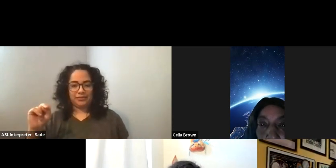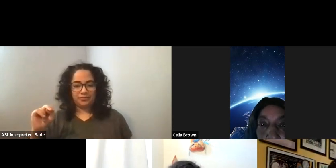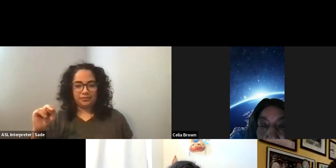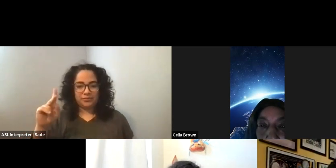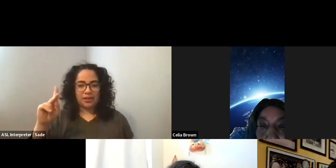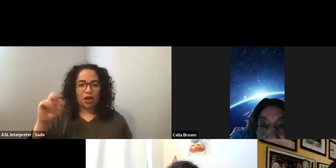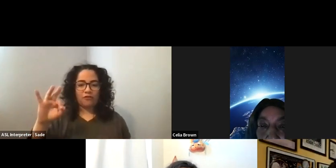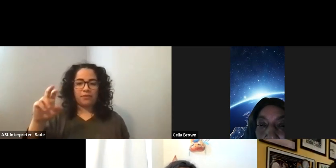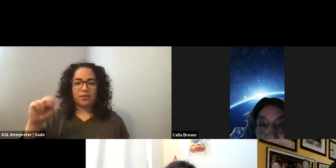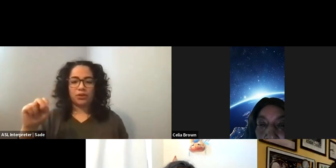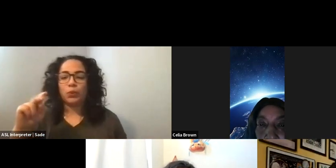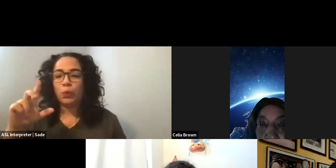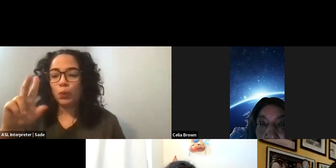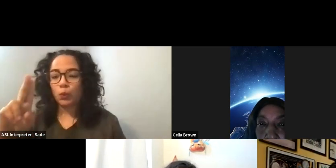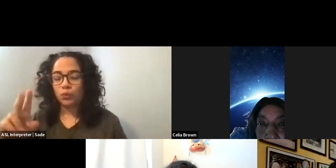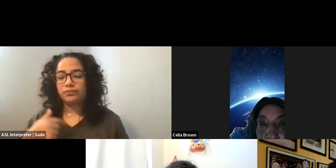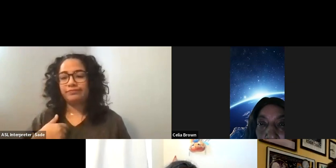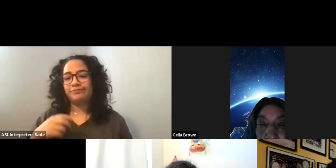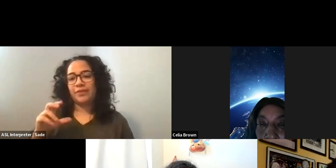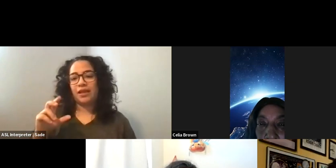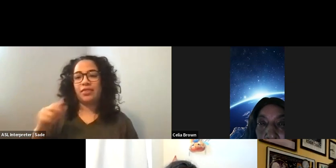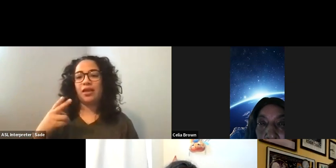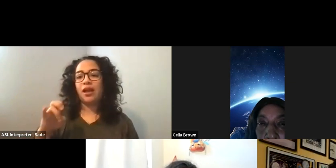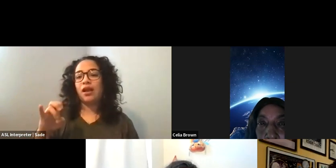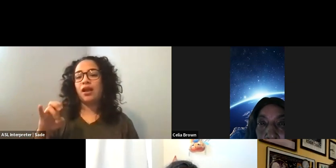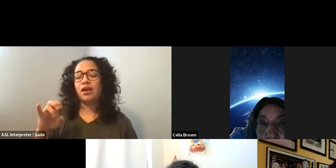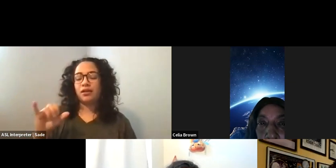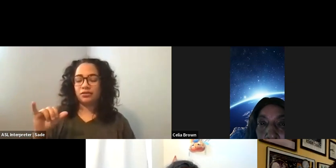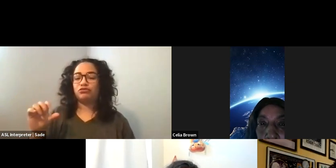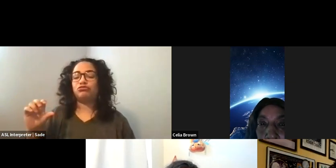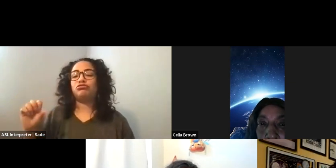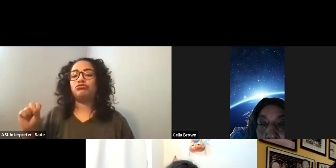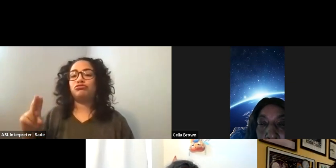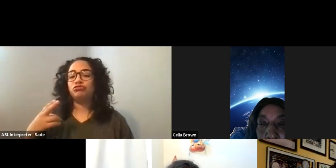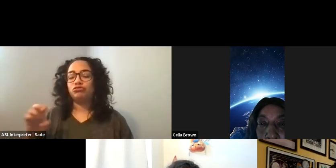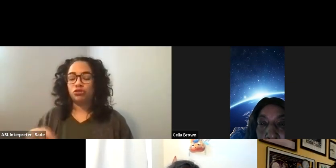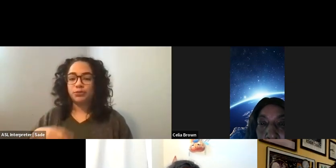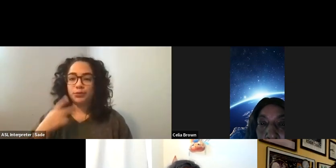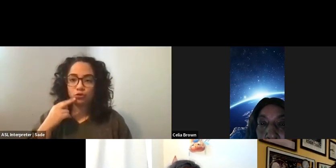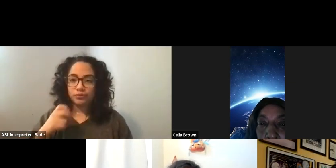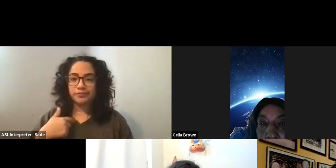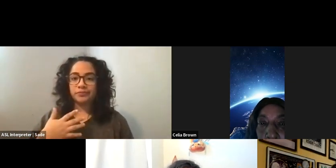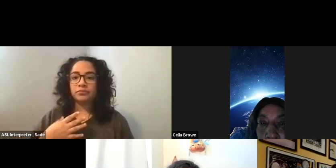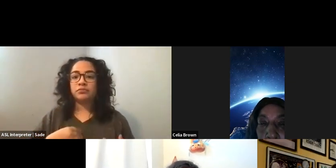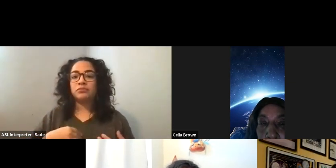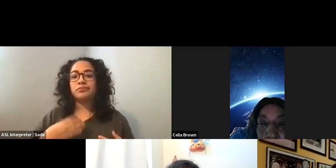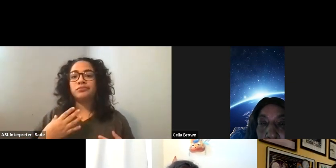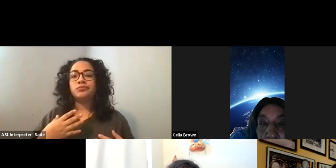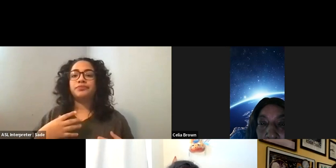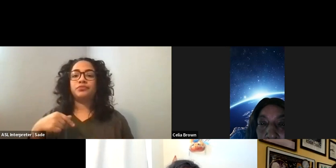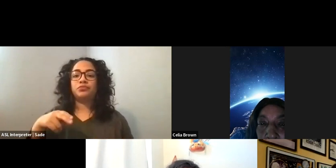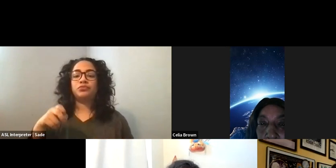and she pronouns. I am a white, queer, non-binary